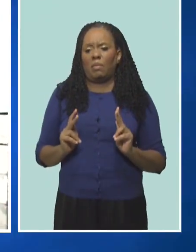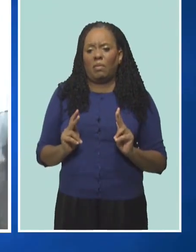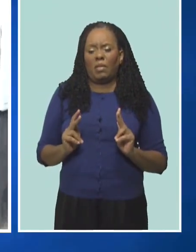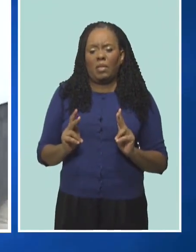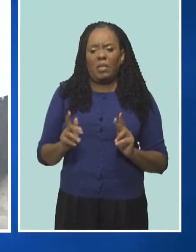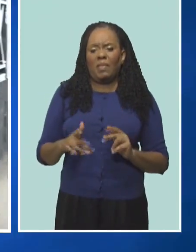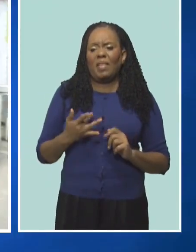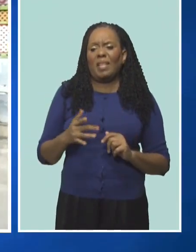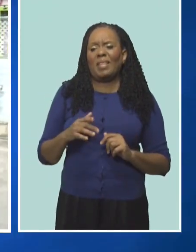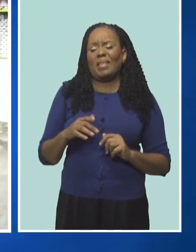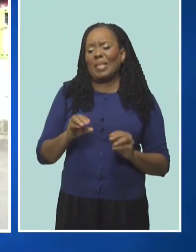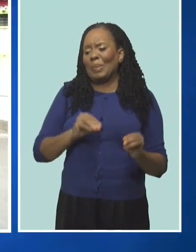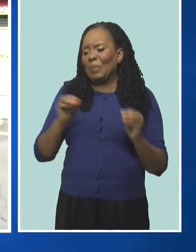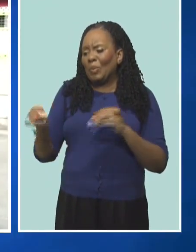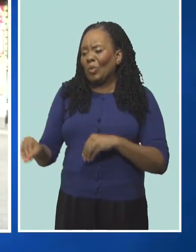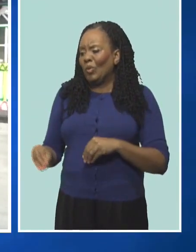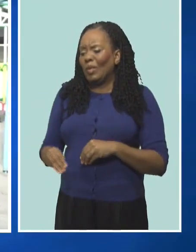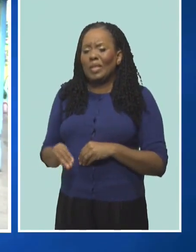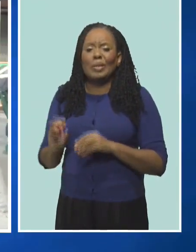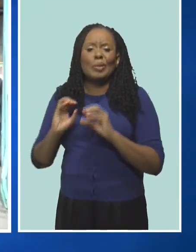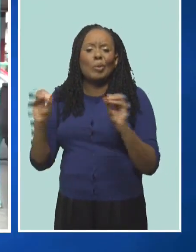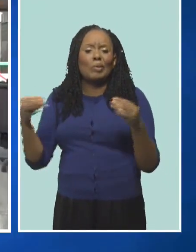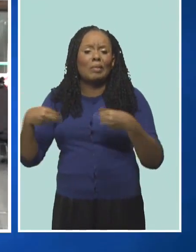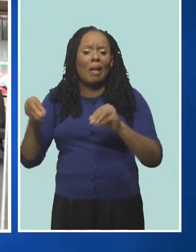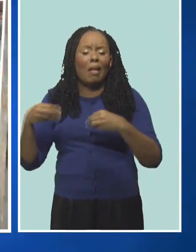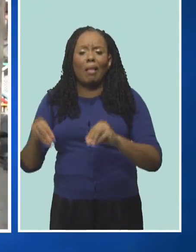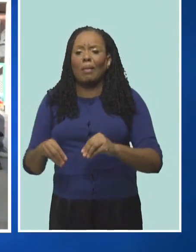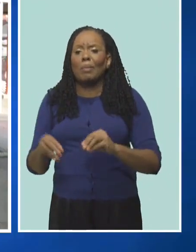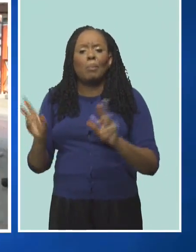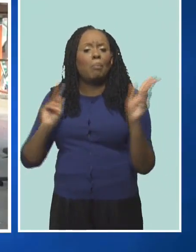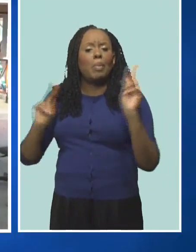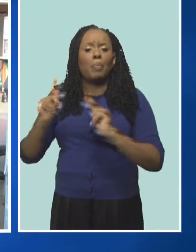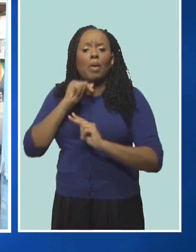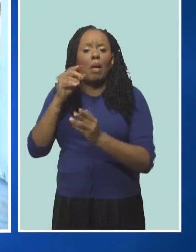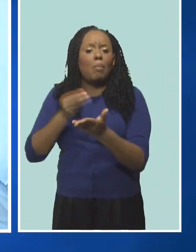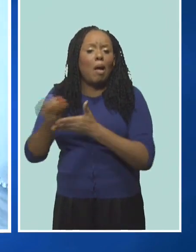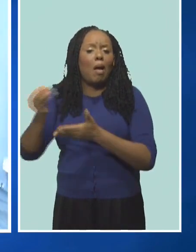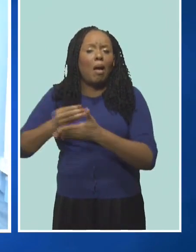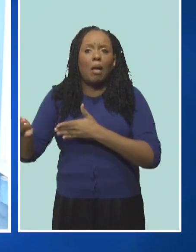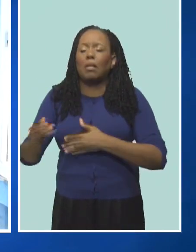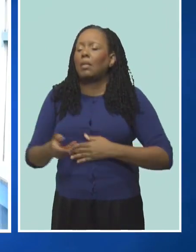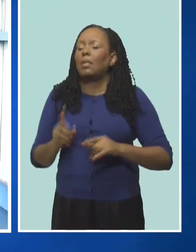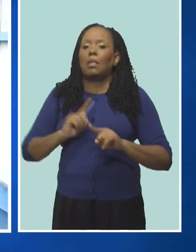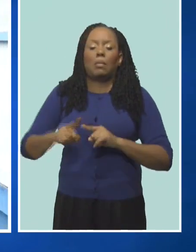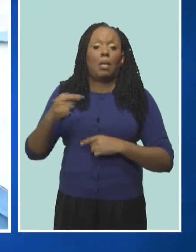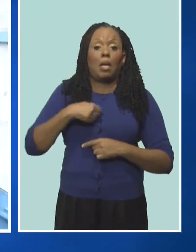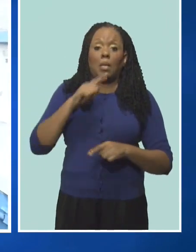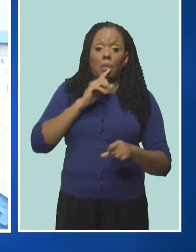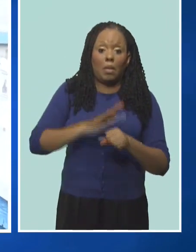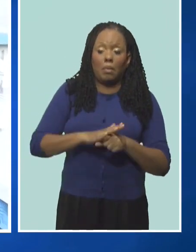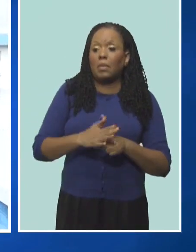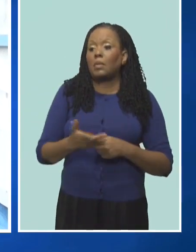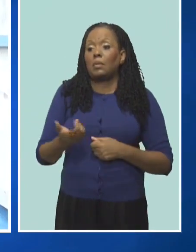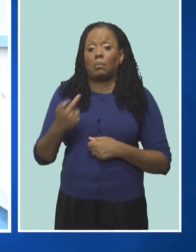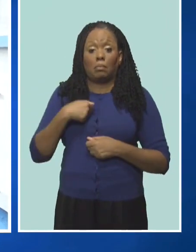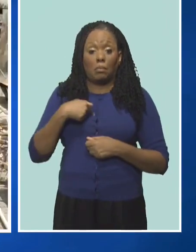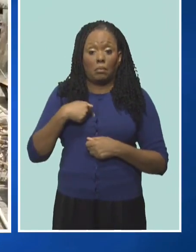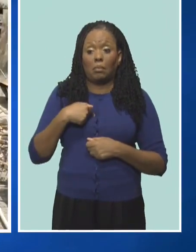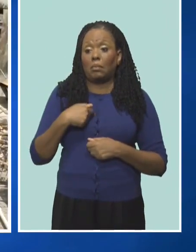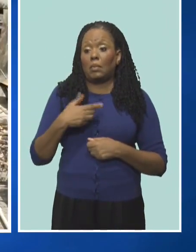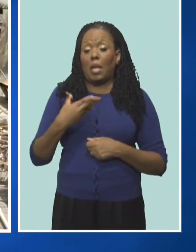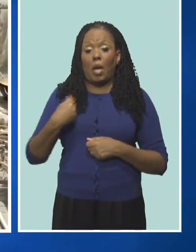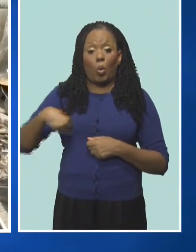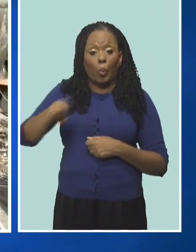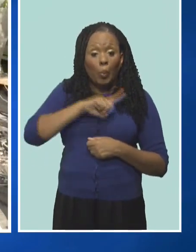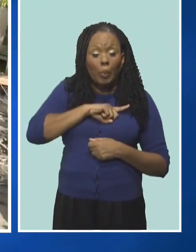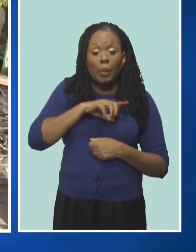they're disadvantaged of where they are. I've given them our word on behalf of BTI that we will do everything